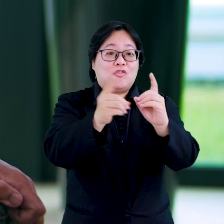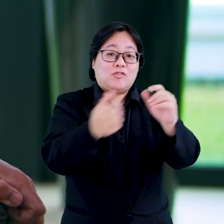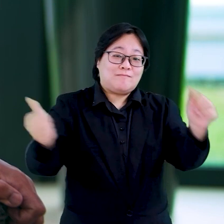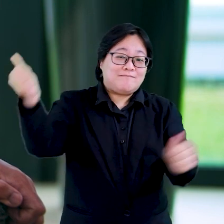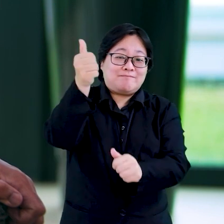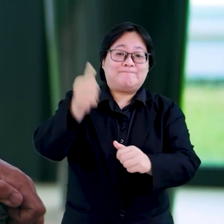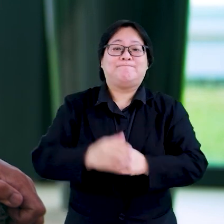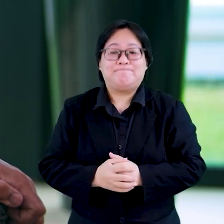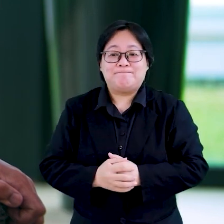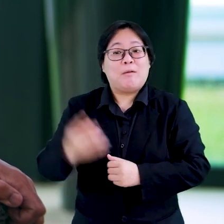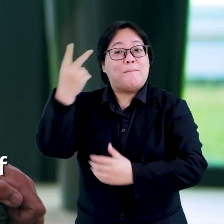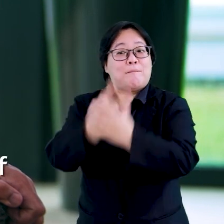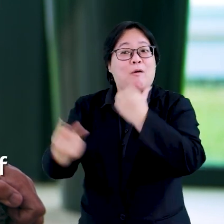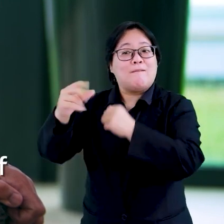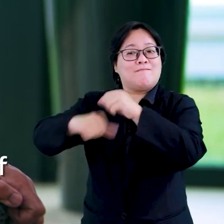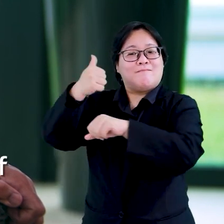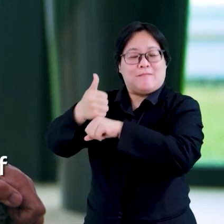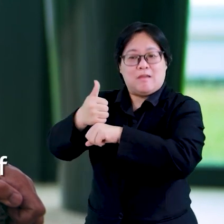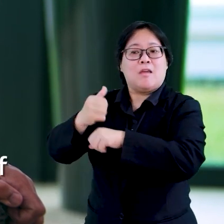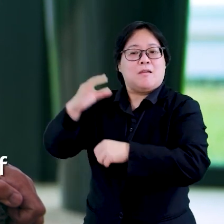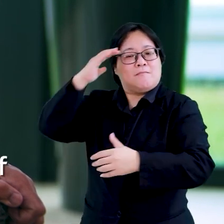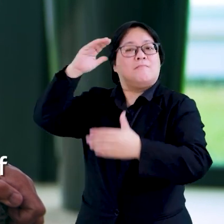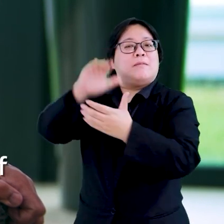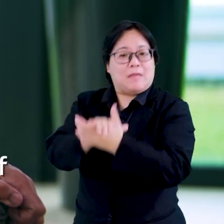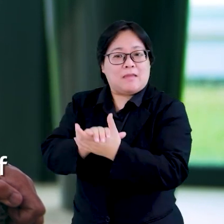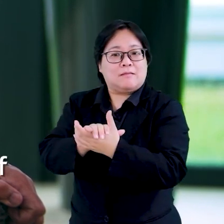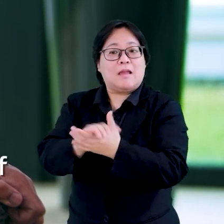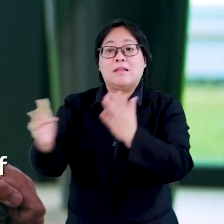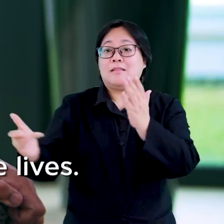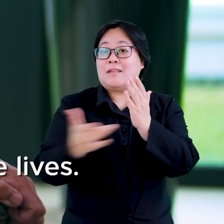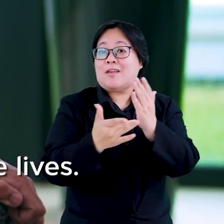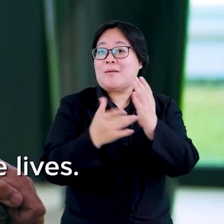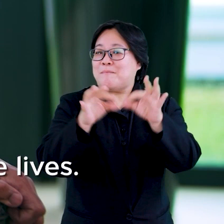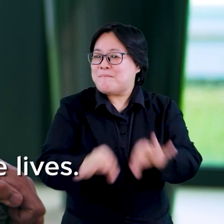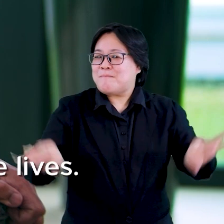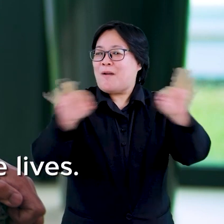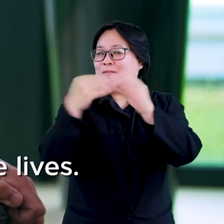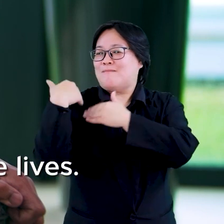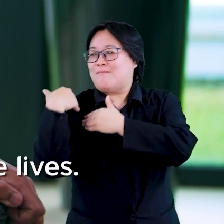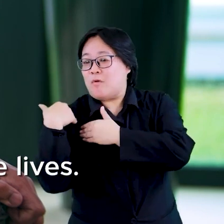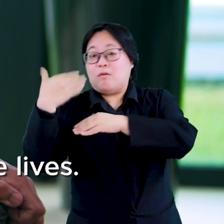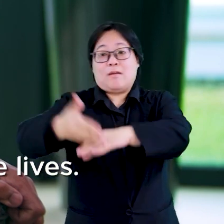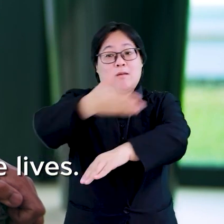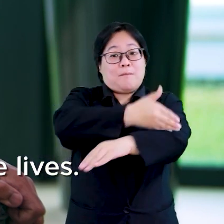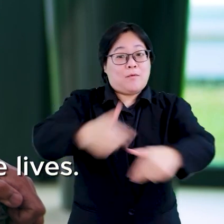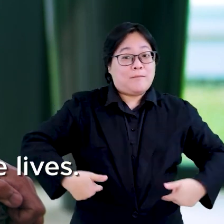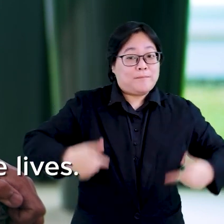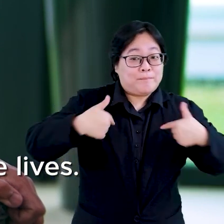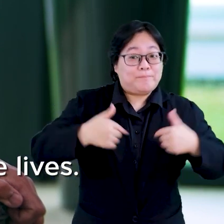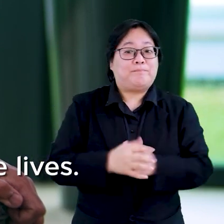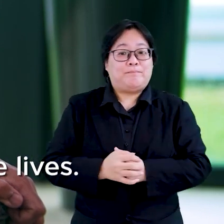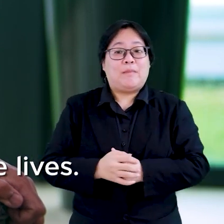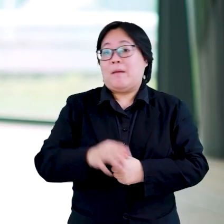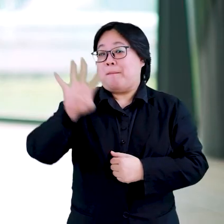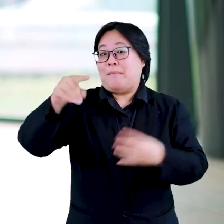generation digital champion, both of which are founded on the firm belief that technology plays an enabling role to